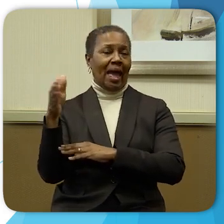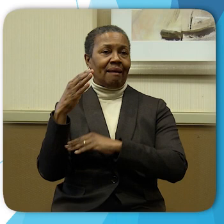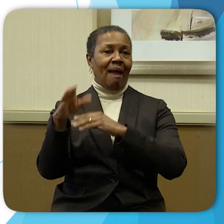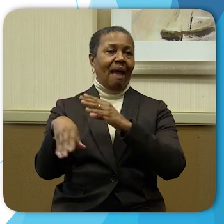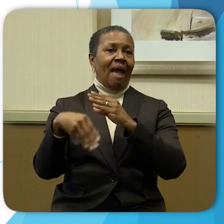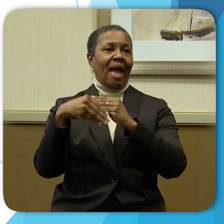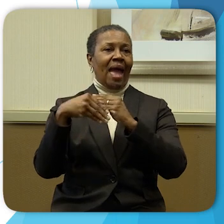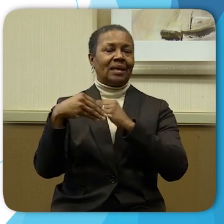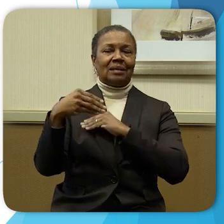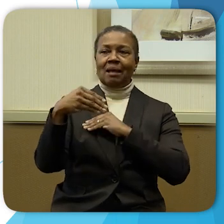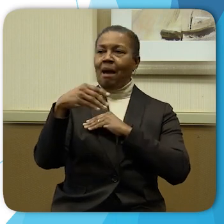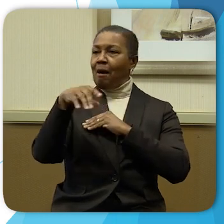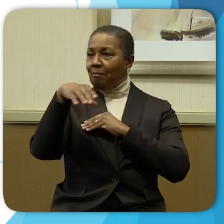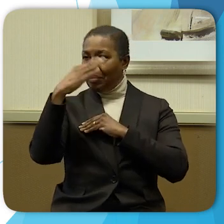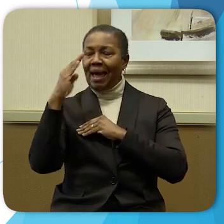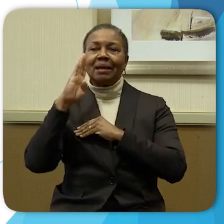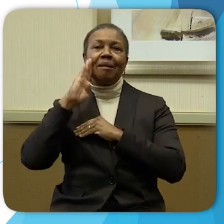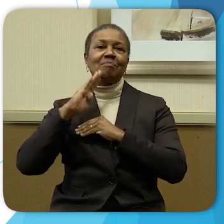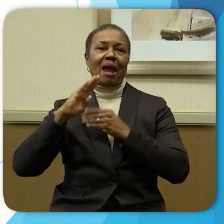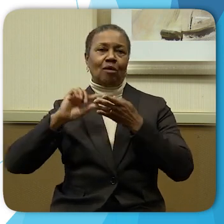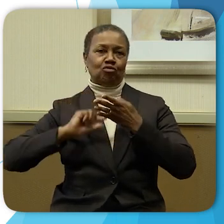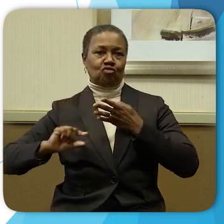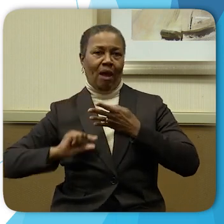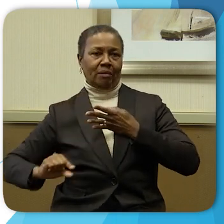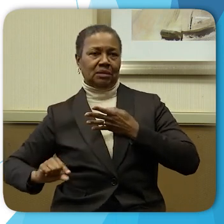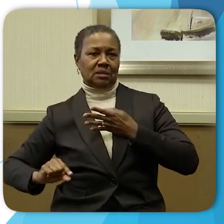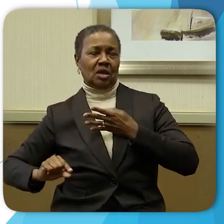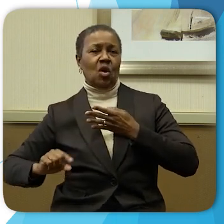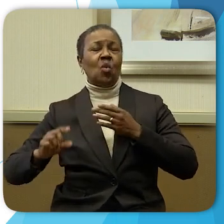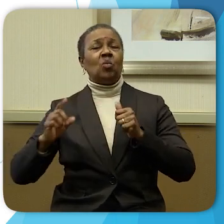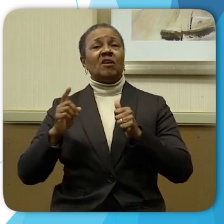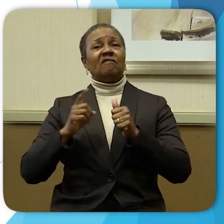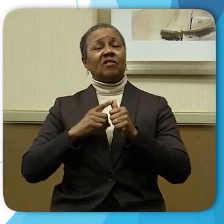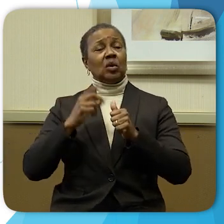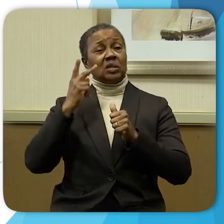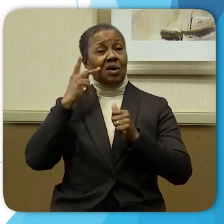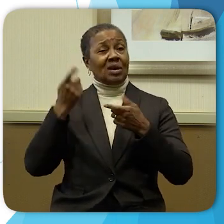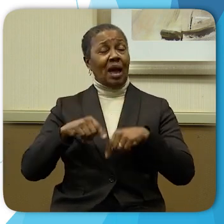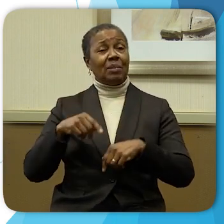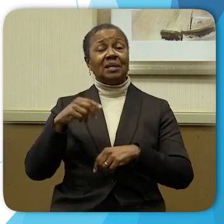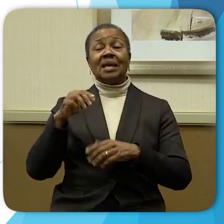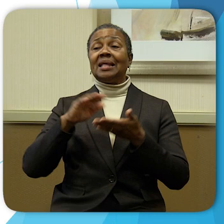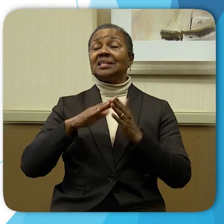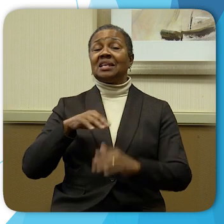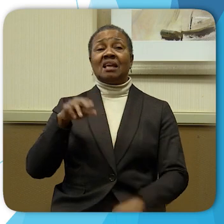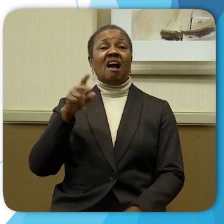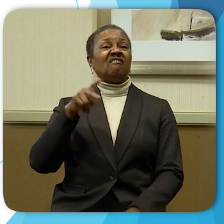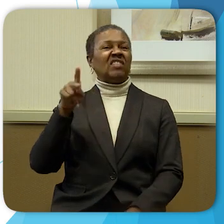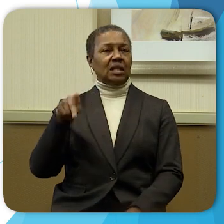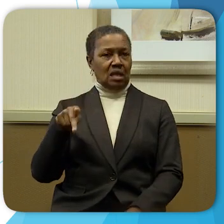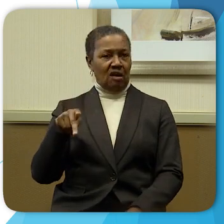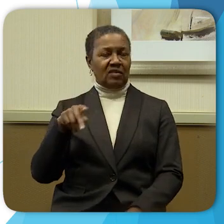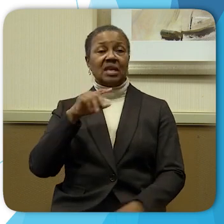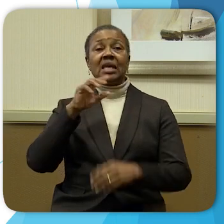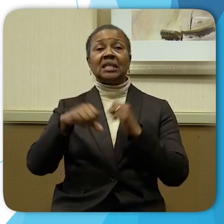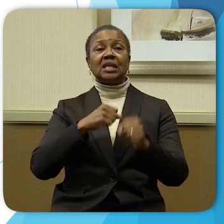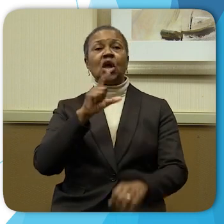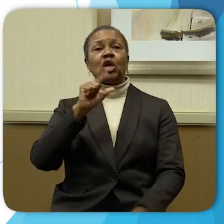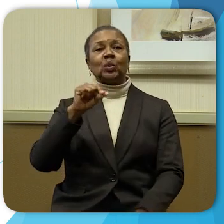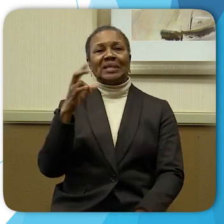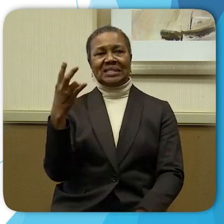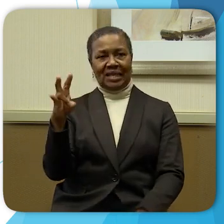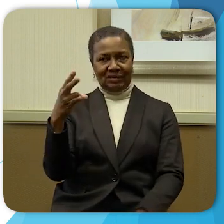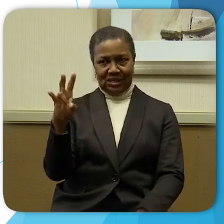added the black and brown stripe. So the first time we saw that happen was in the city of Philadelphia in 2017. The